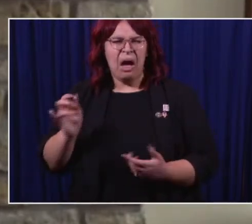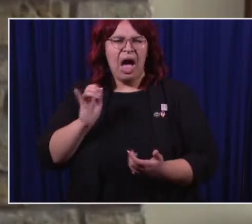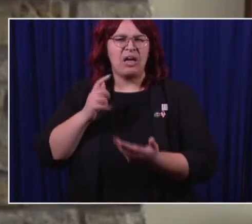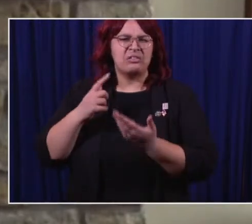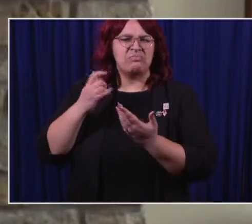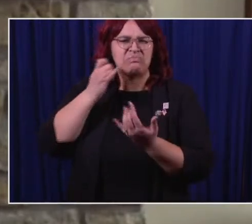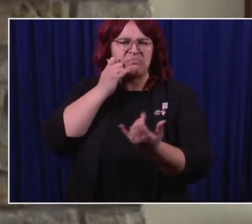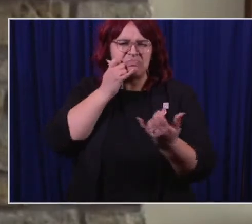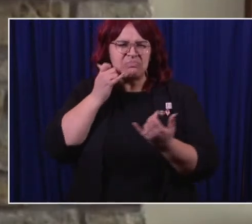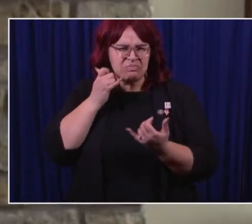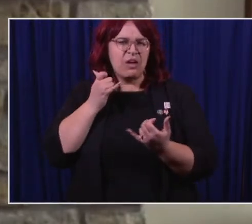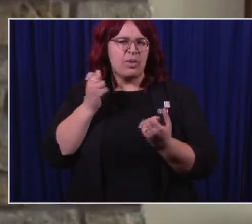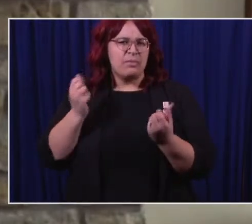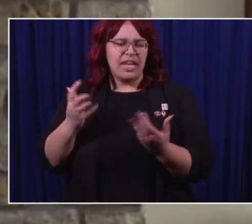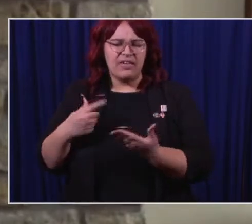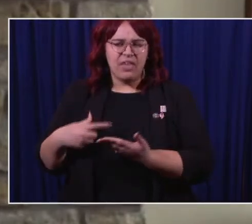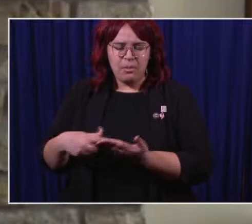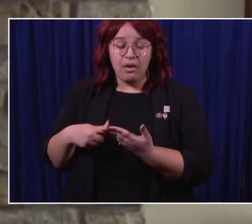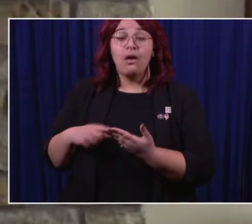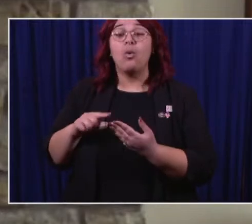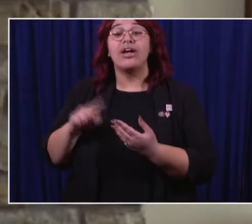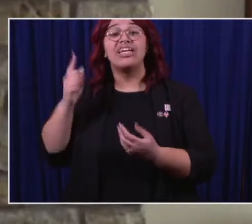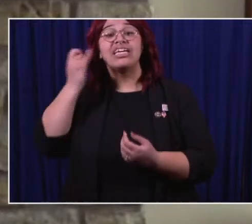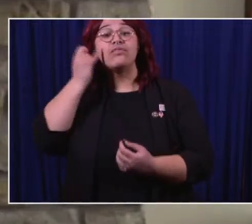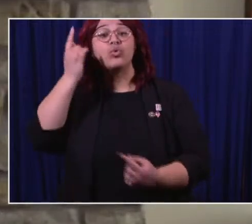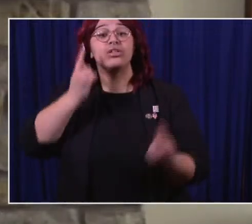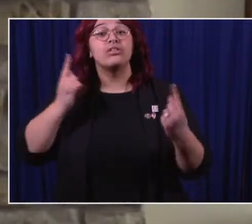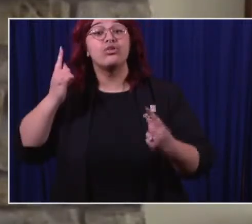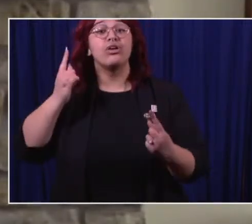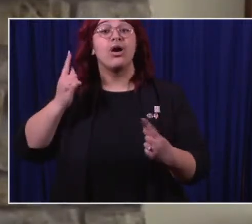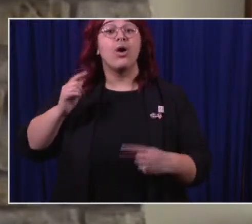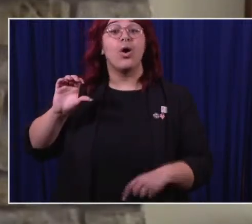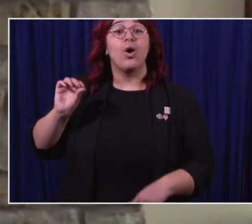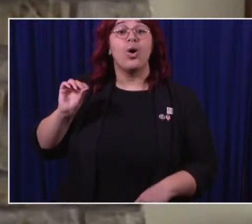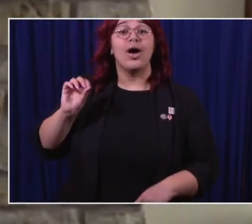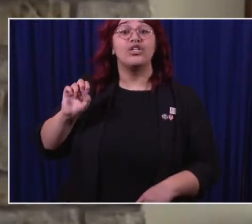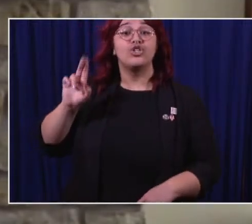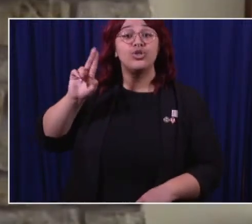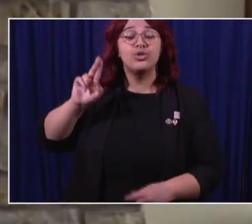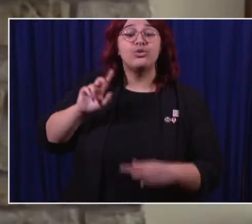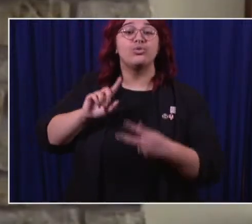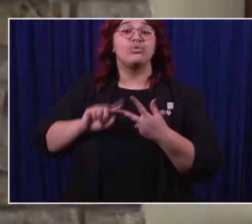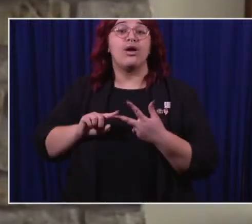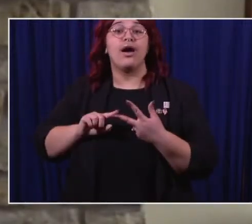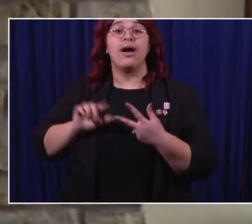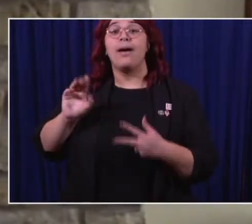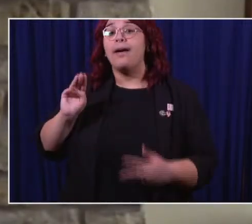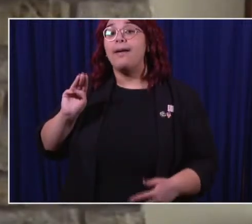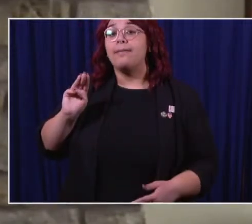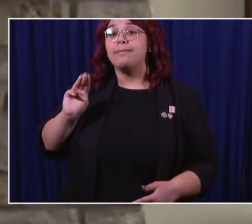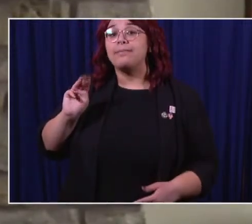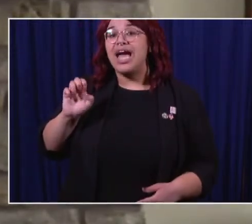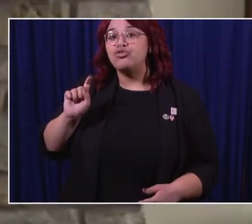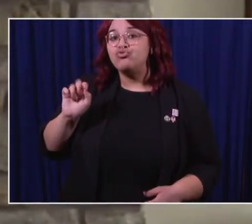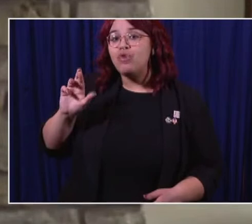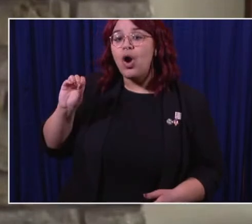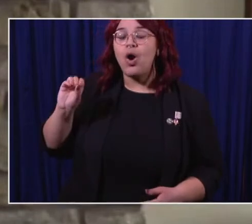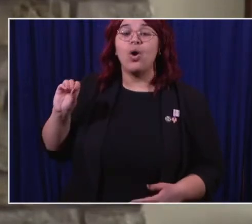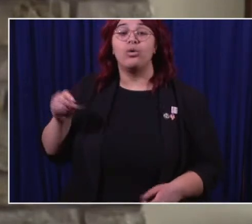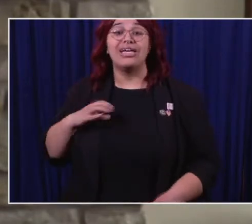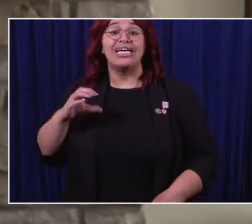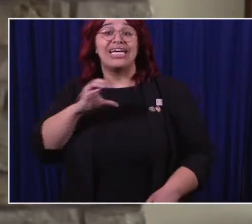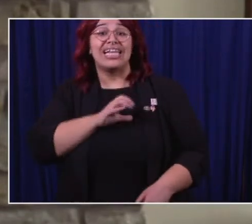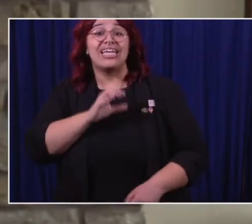If you look at Ohio State, if you look at the Cleveland Clinic, UH, Metro, and Cleveland, they are not even close to